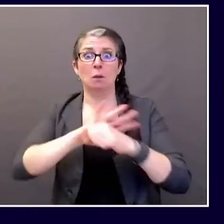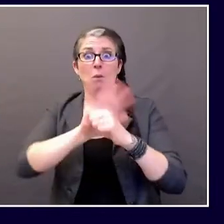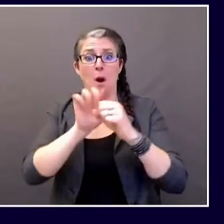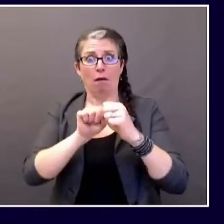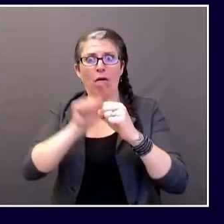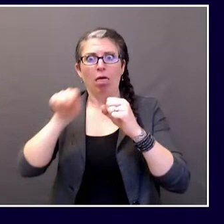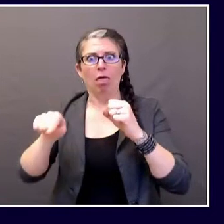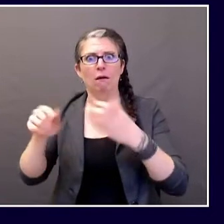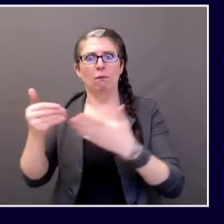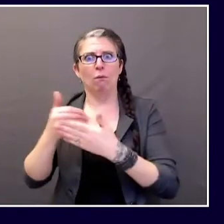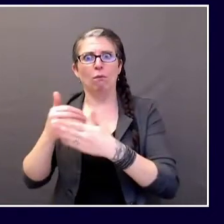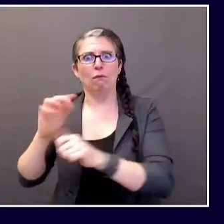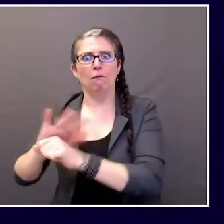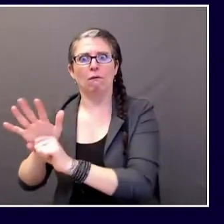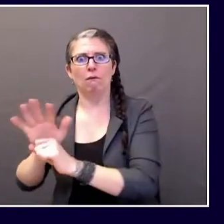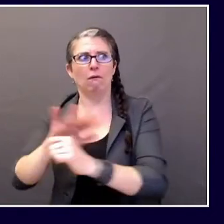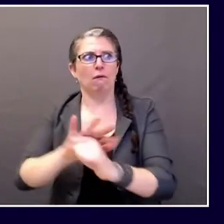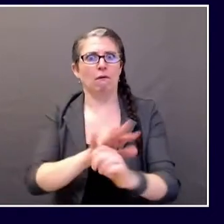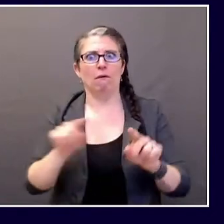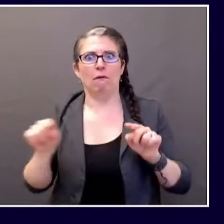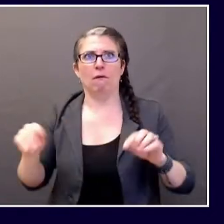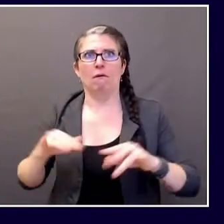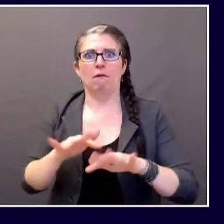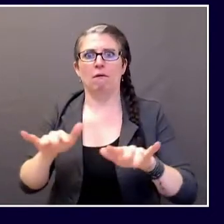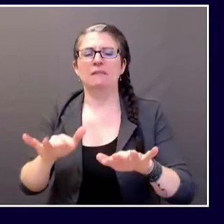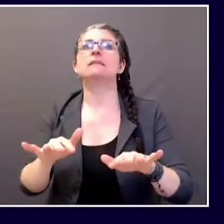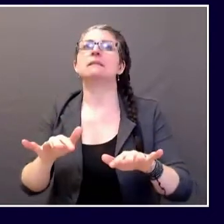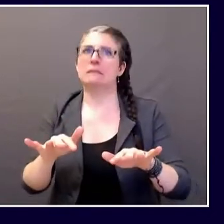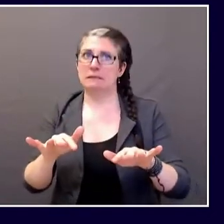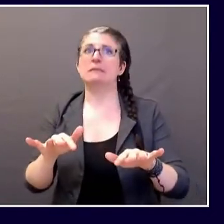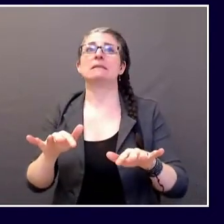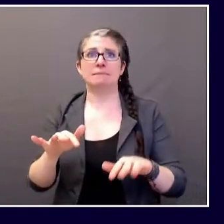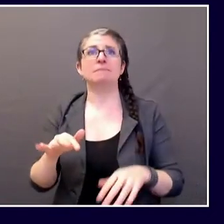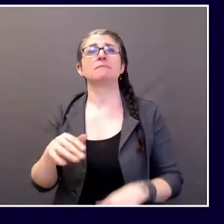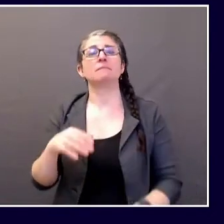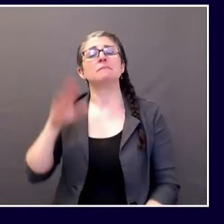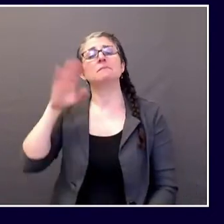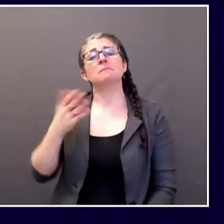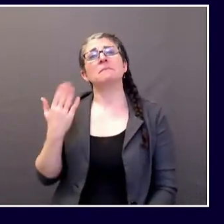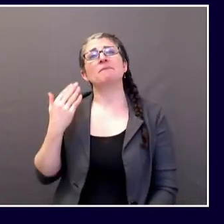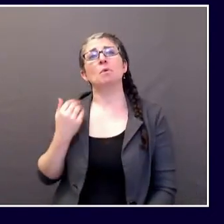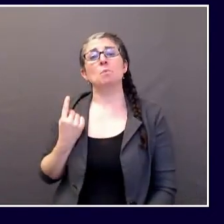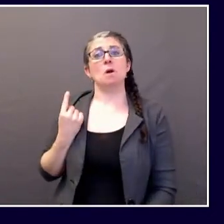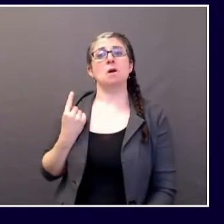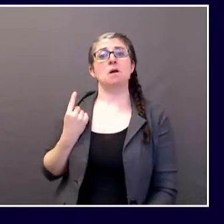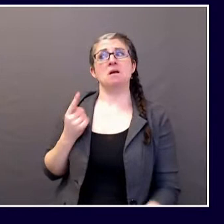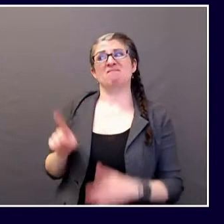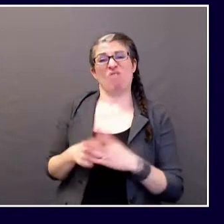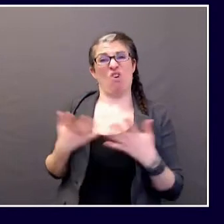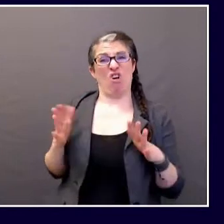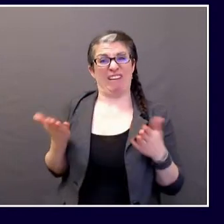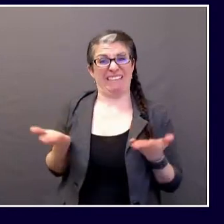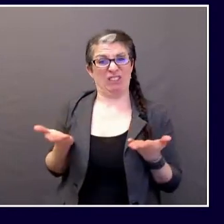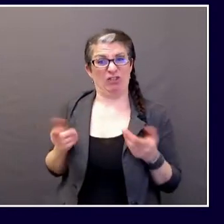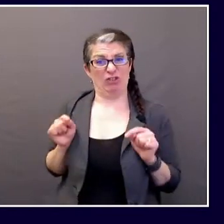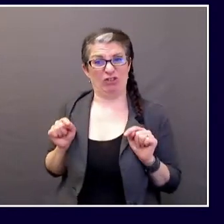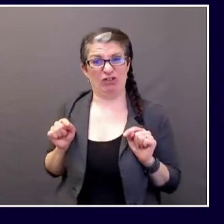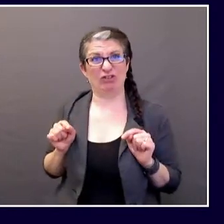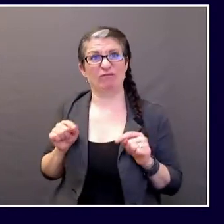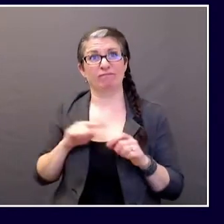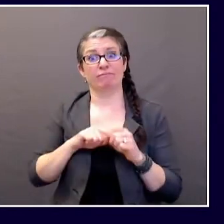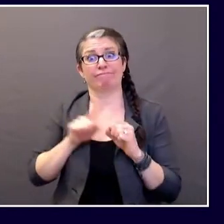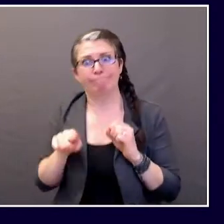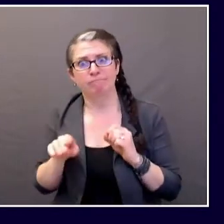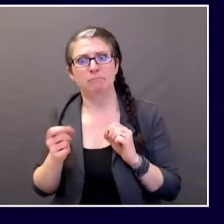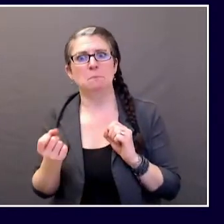will arrive in force in Maine and change the positive trends that we've been seeing recently. As such, this point of trying to vaccinate